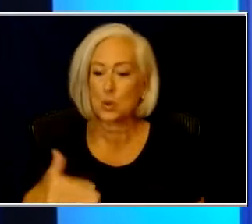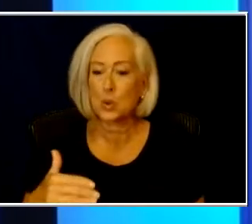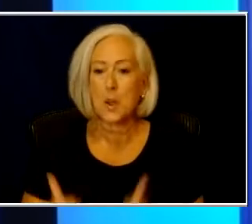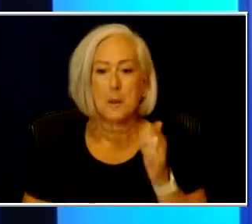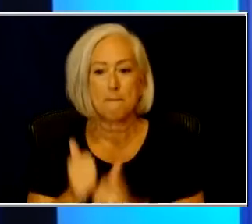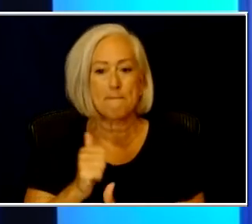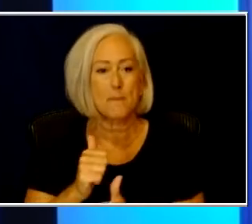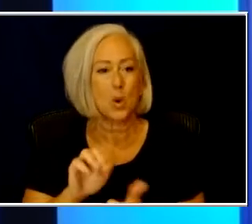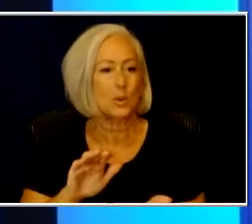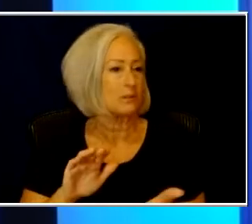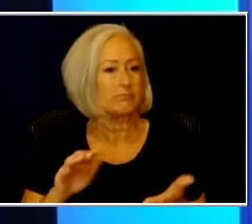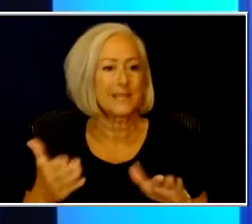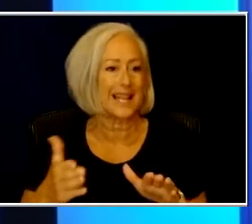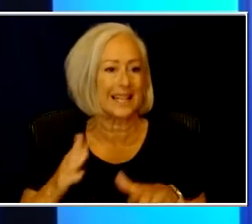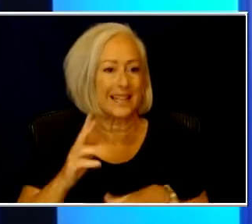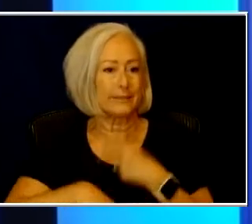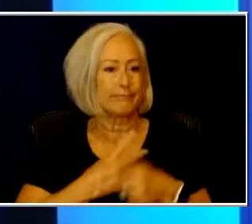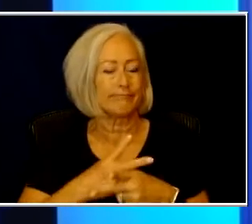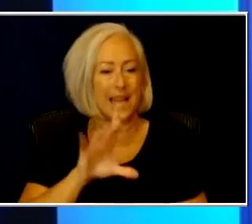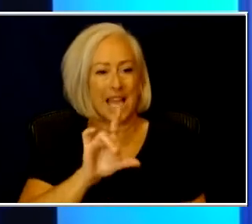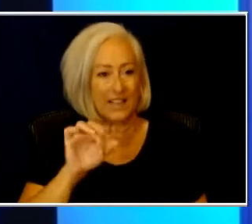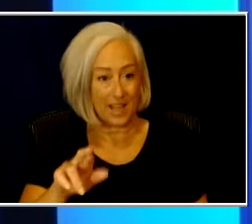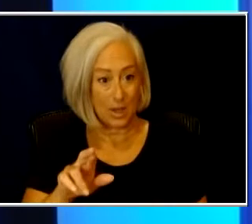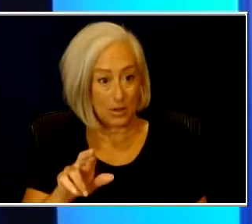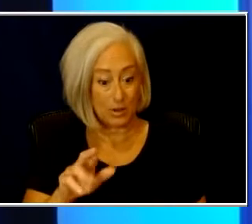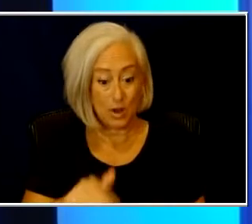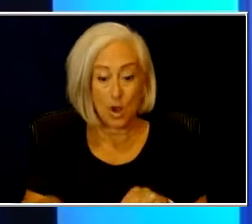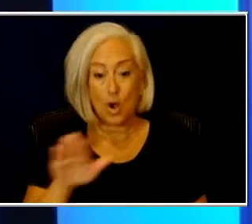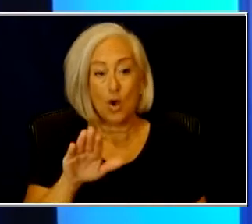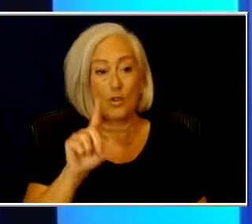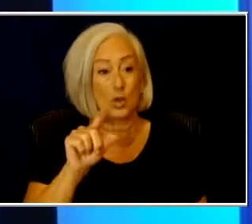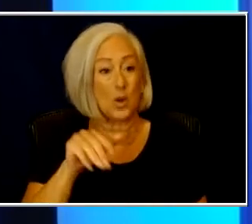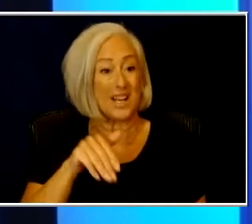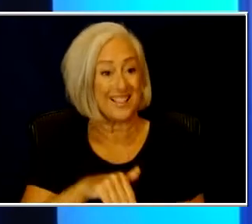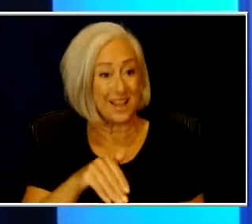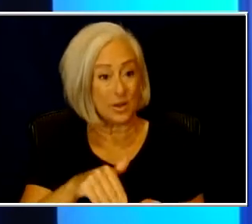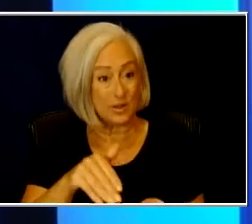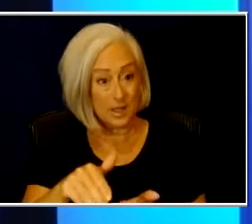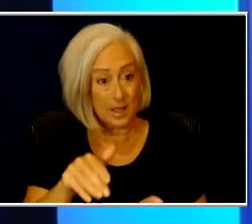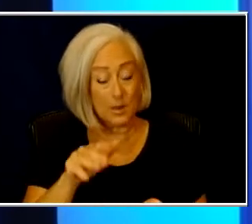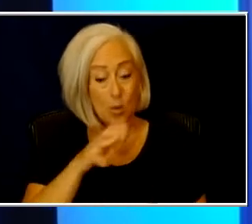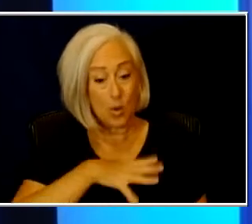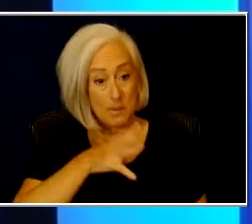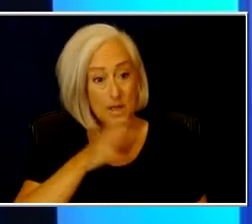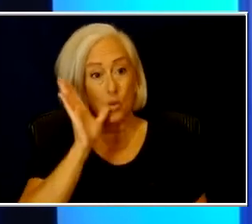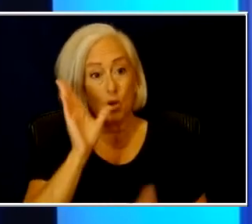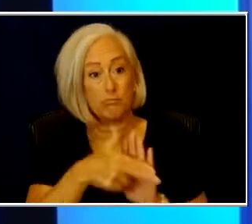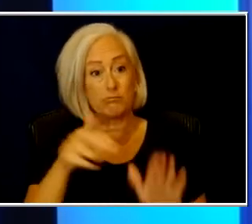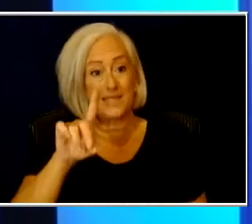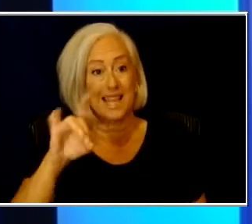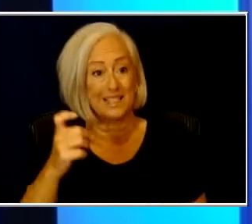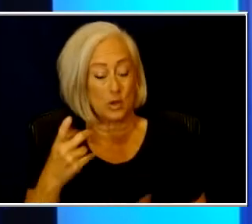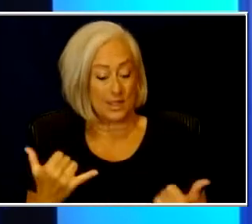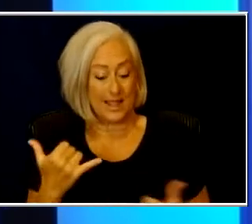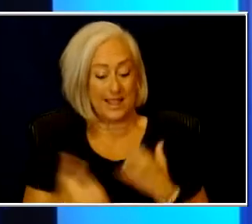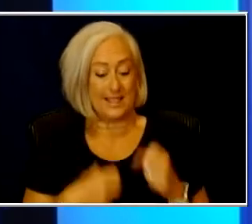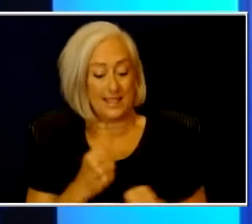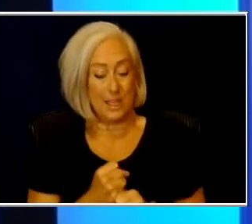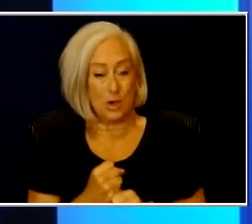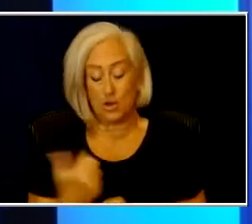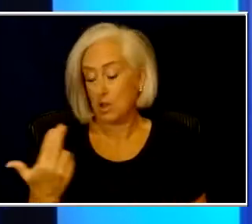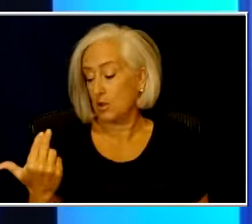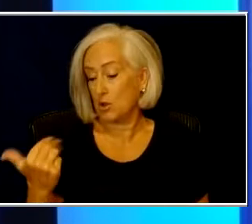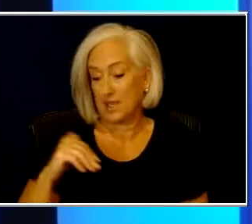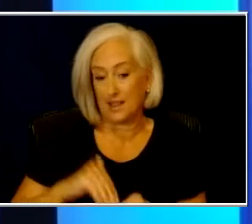the American Cancer Society, more than 20,000 women will be diagnosed with the disease this year, and nearly 13,000 will die from